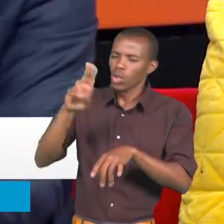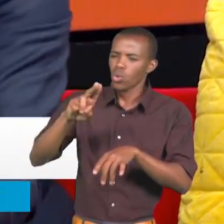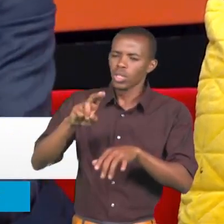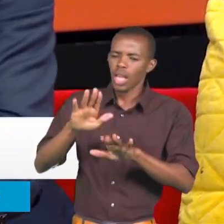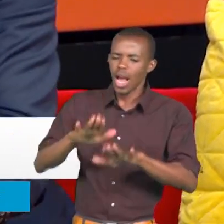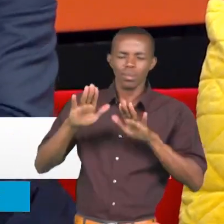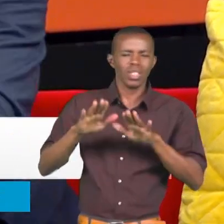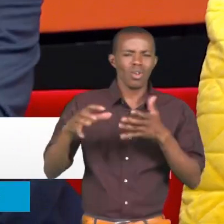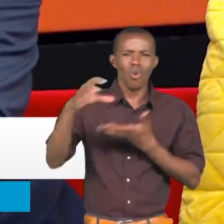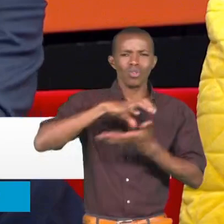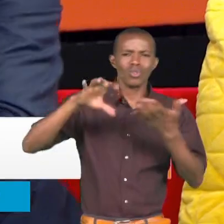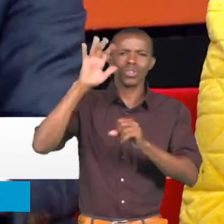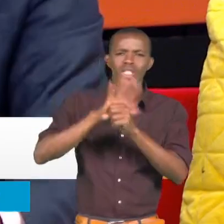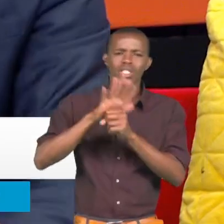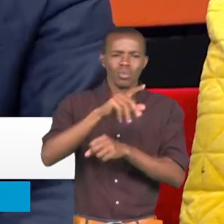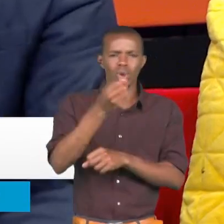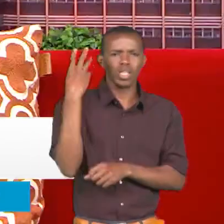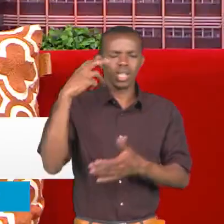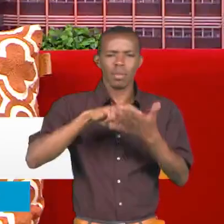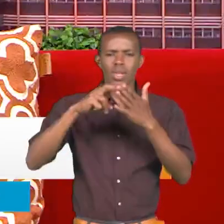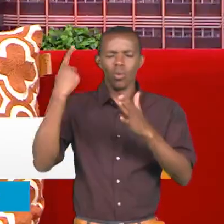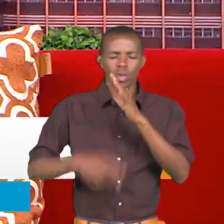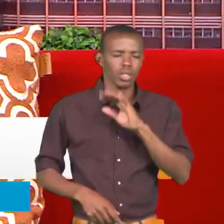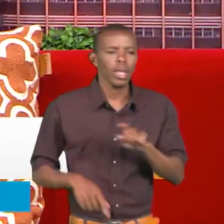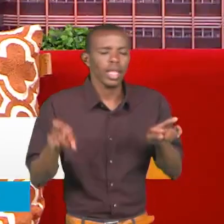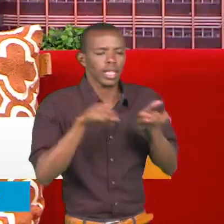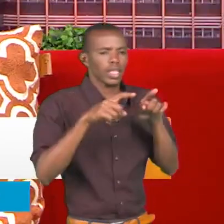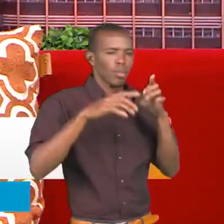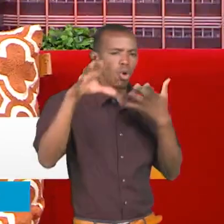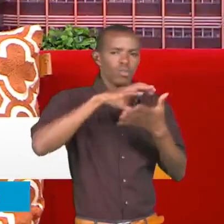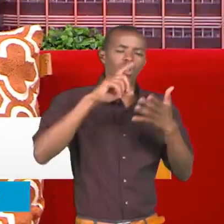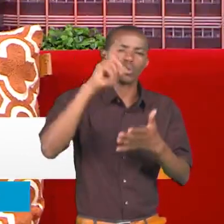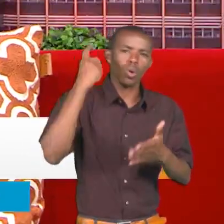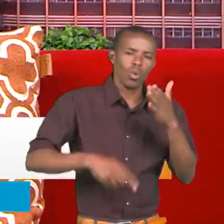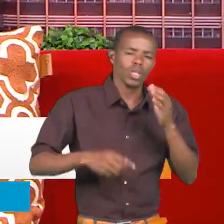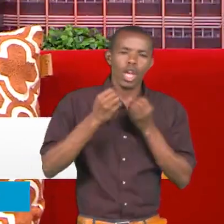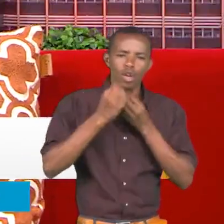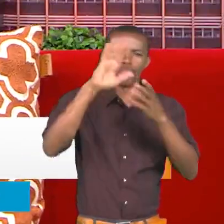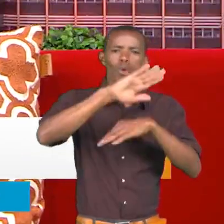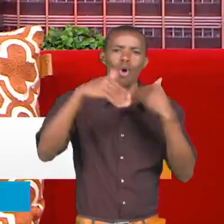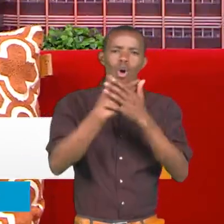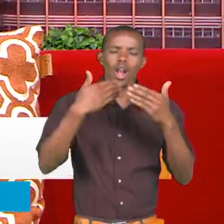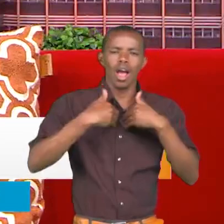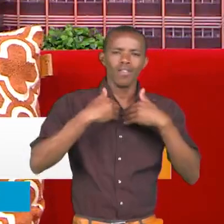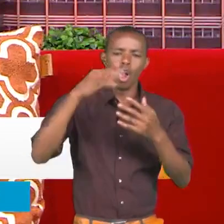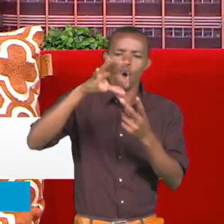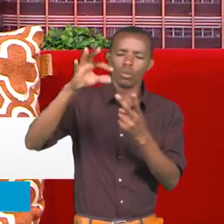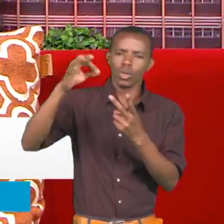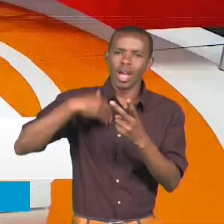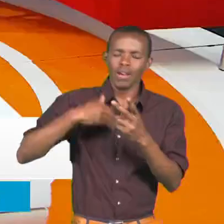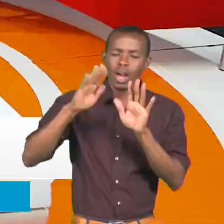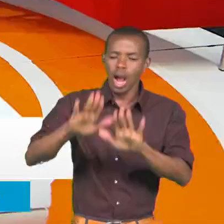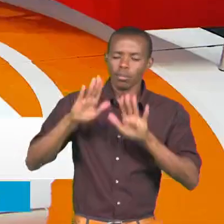you know what I mean? Eh? So yeah, just explain more. It's not confusion. It's just ensuring that you have all the information, that you have an option, that if you can't